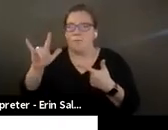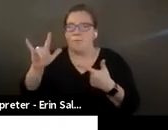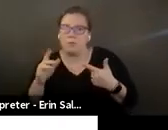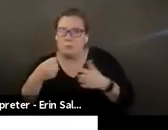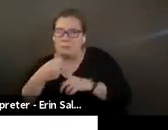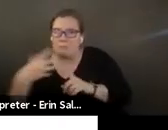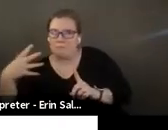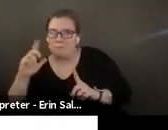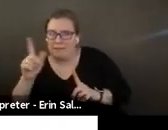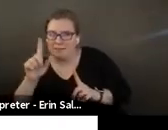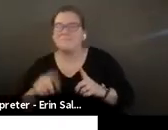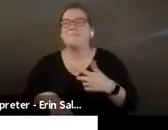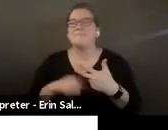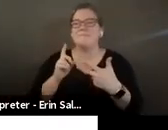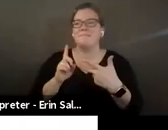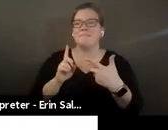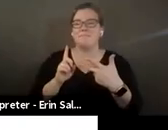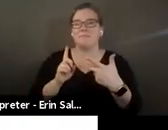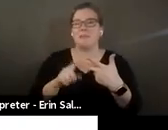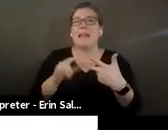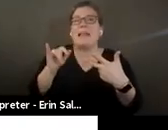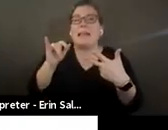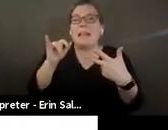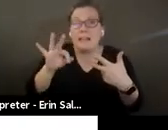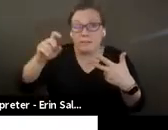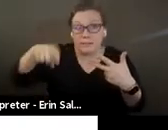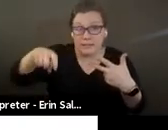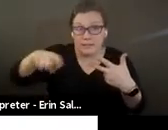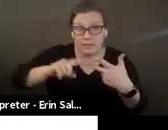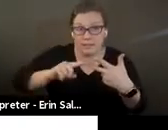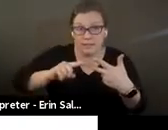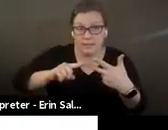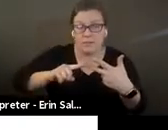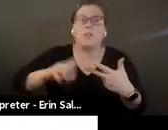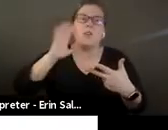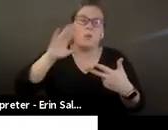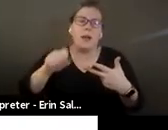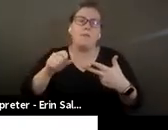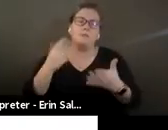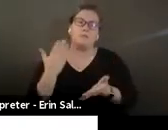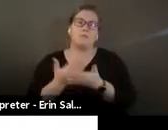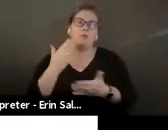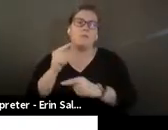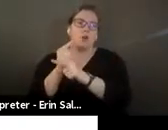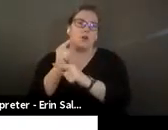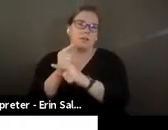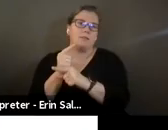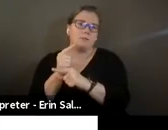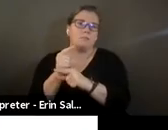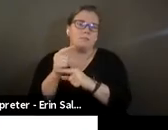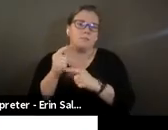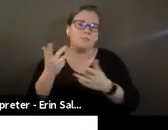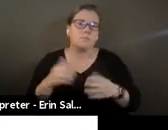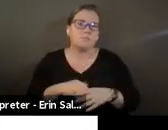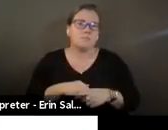in a few minutes. And then, if applicable, you are going to submit proof of guardianship.